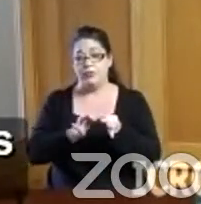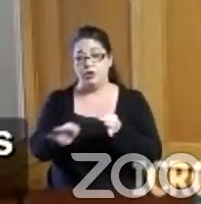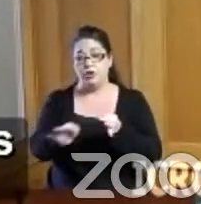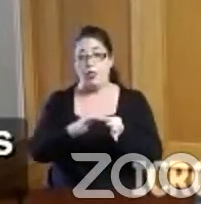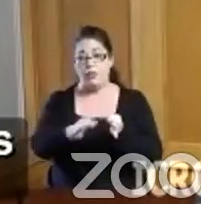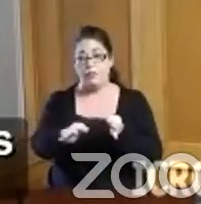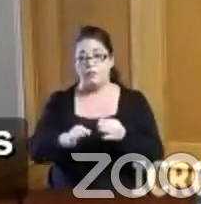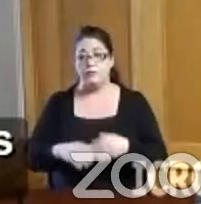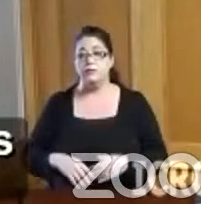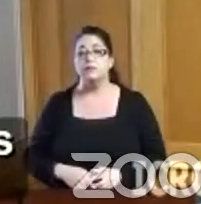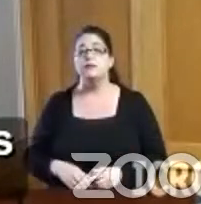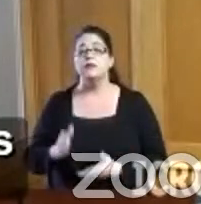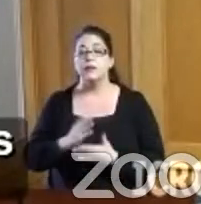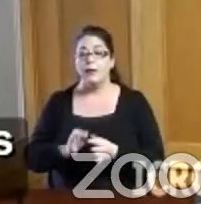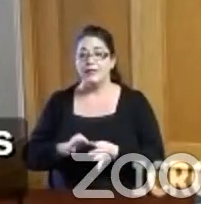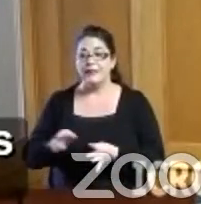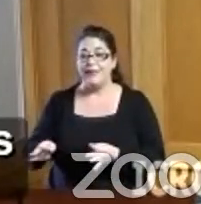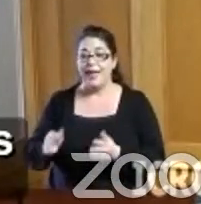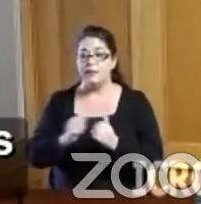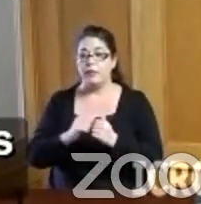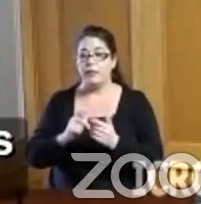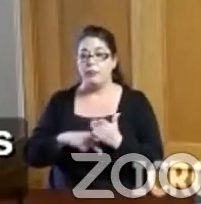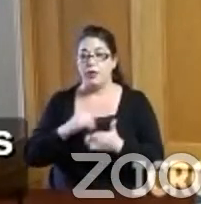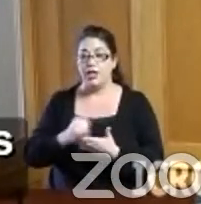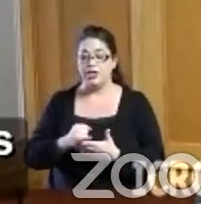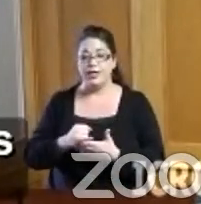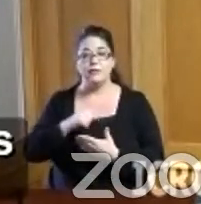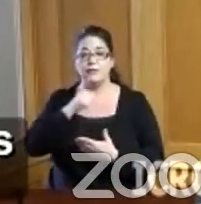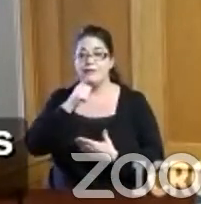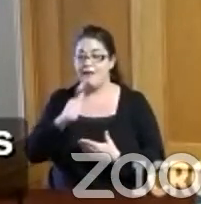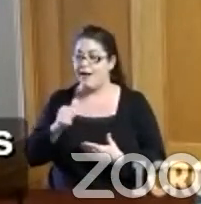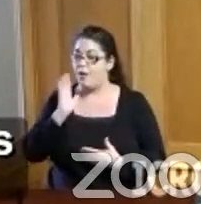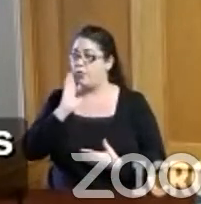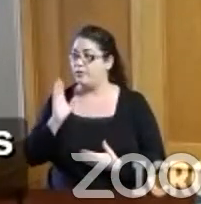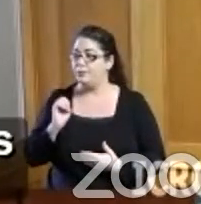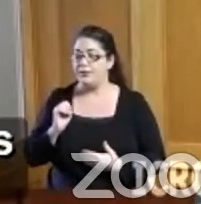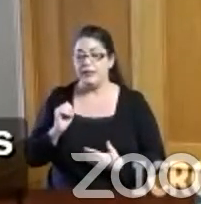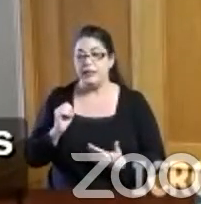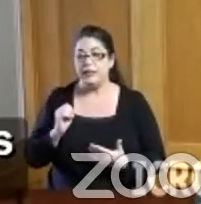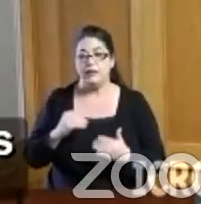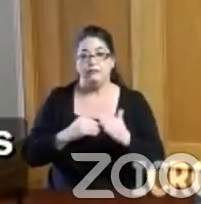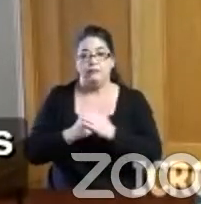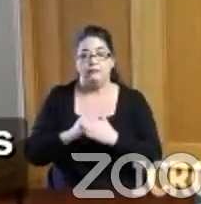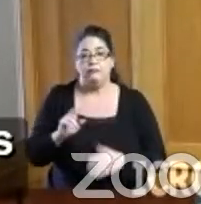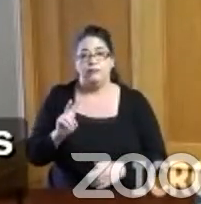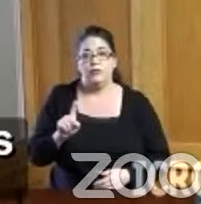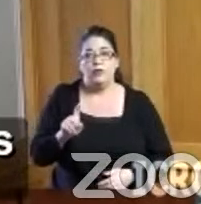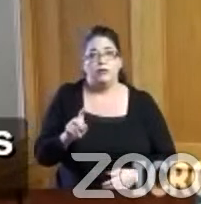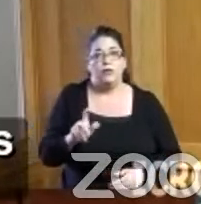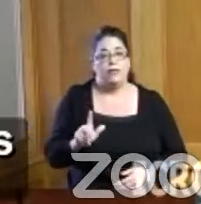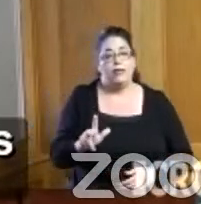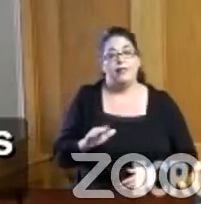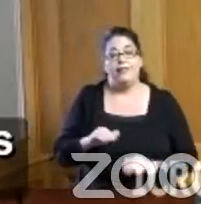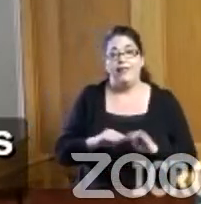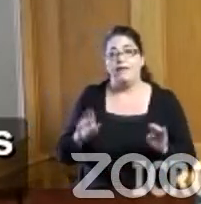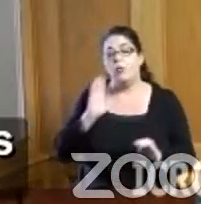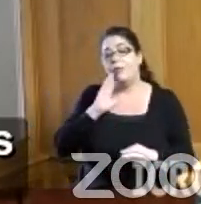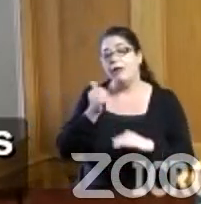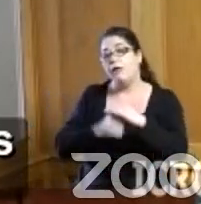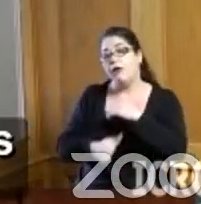we're having, or delays that we're having with projects, that we're not going to be at that 123 level. So we'll actually be